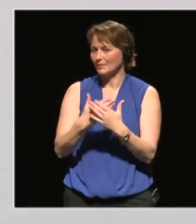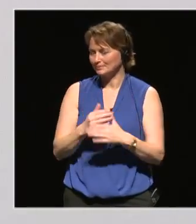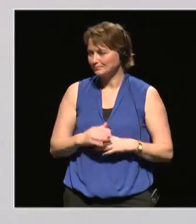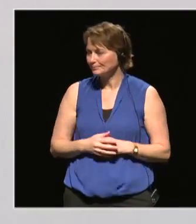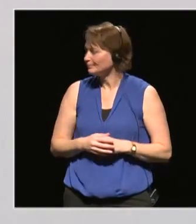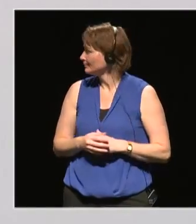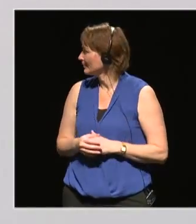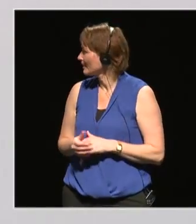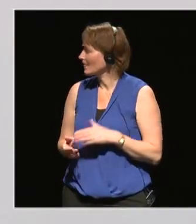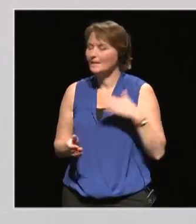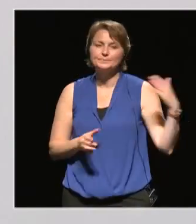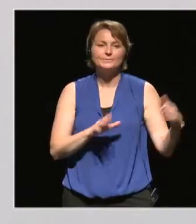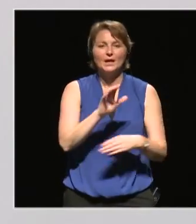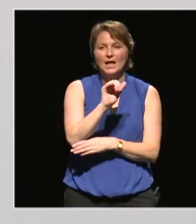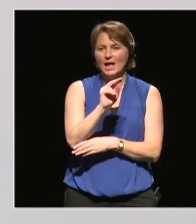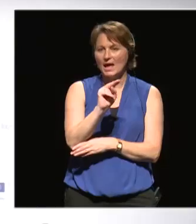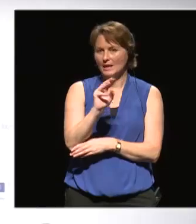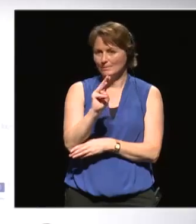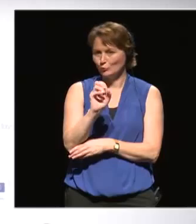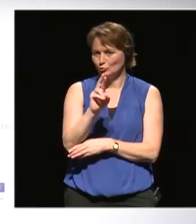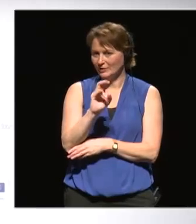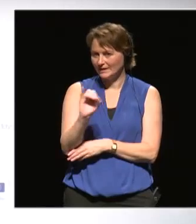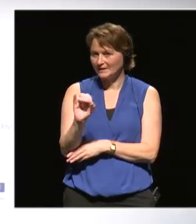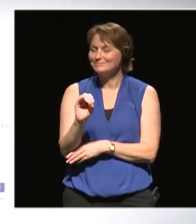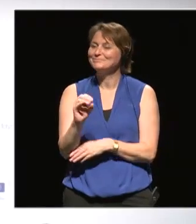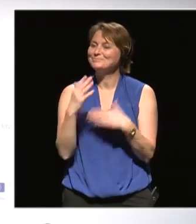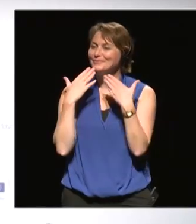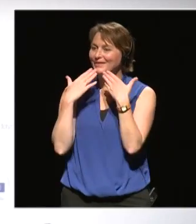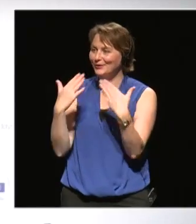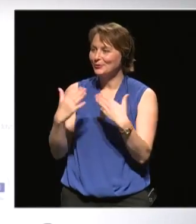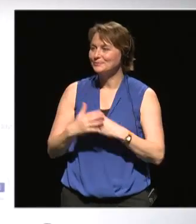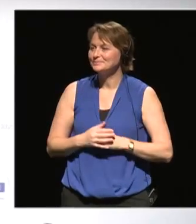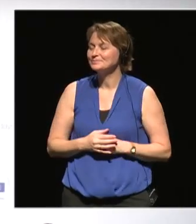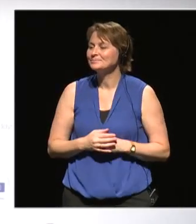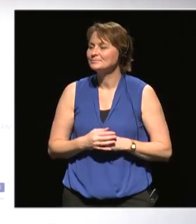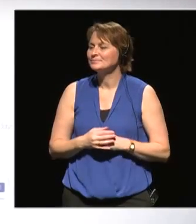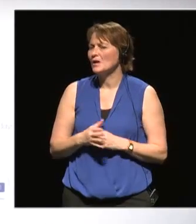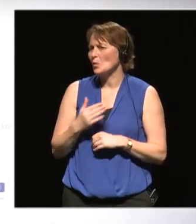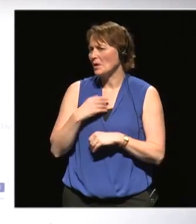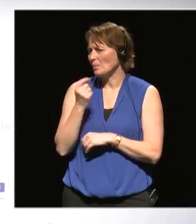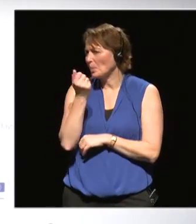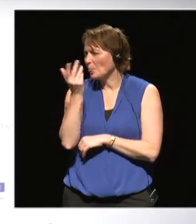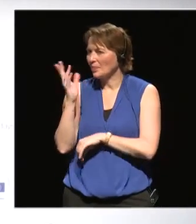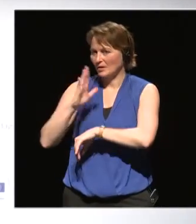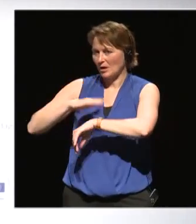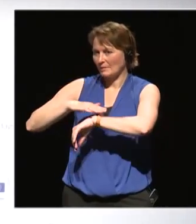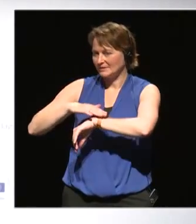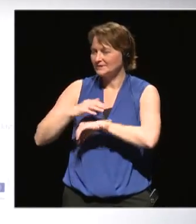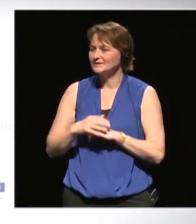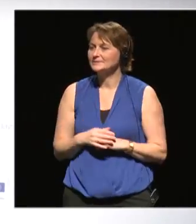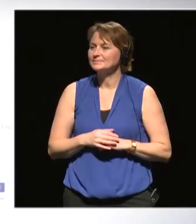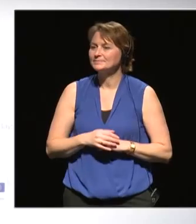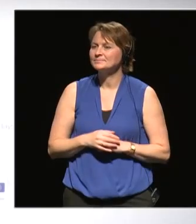Merci. Je voudrais faire quelques Thank you. I'd just like to make some comments as a reaction